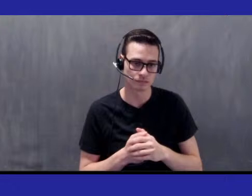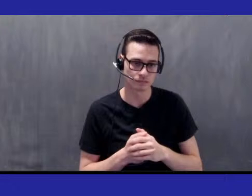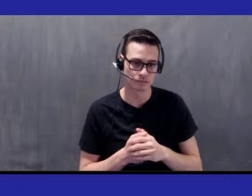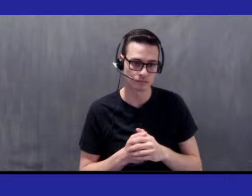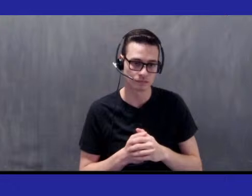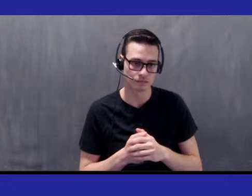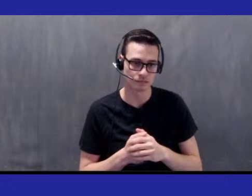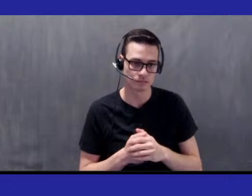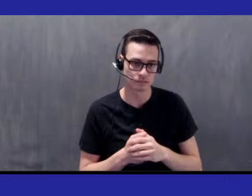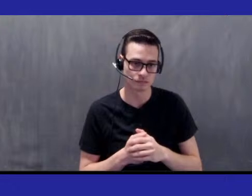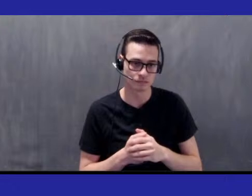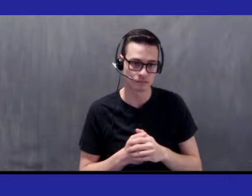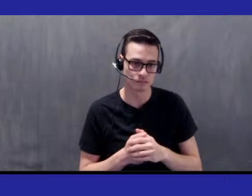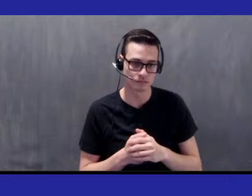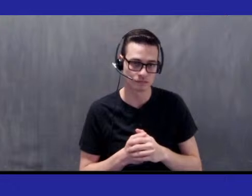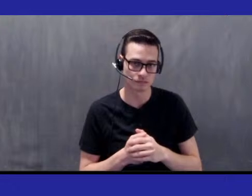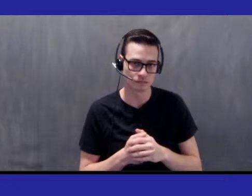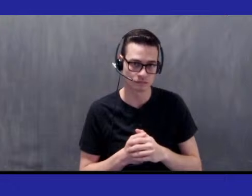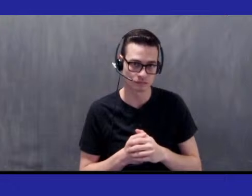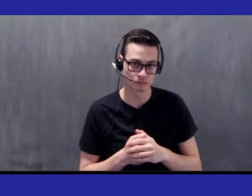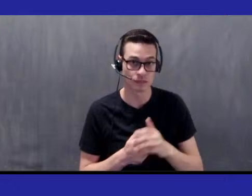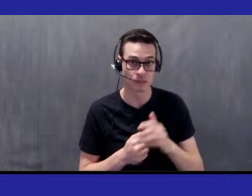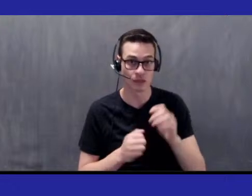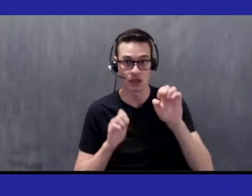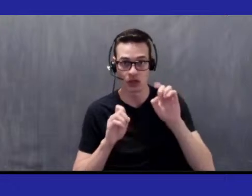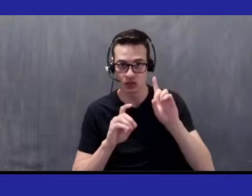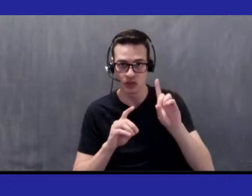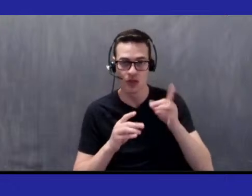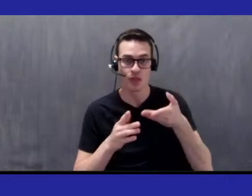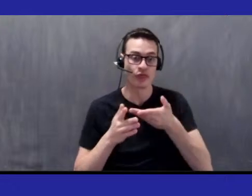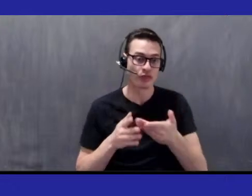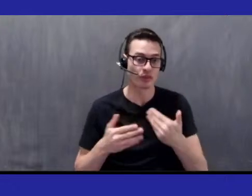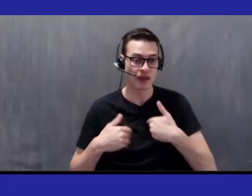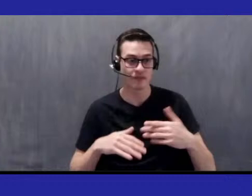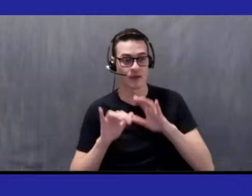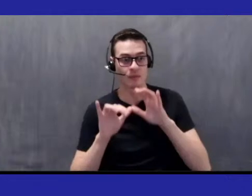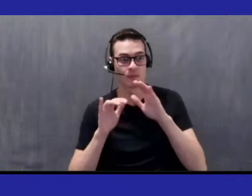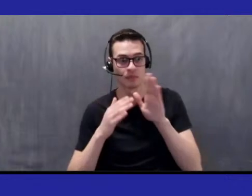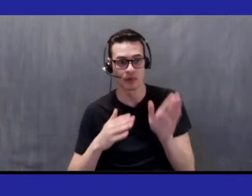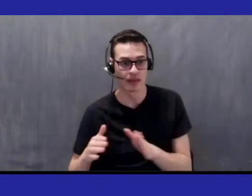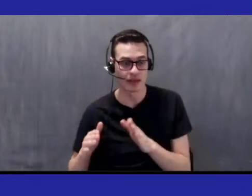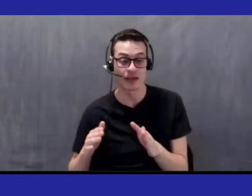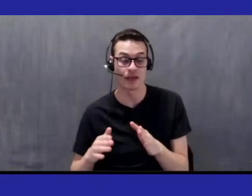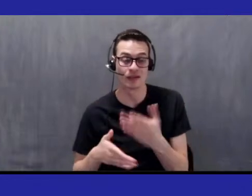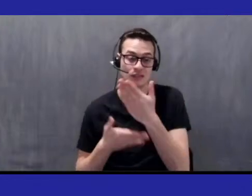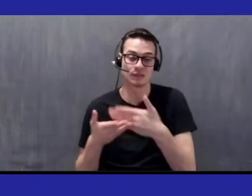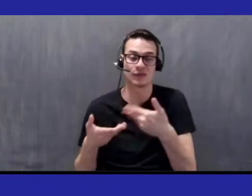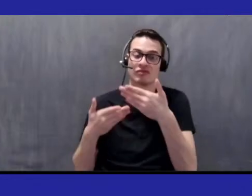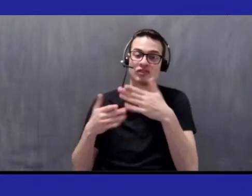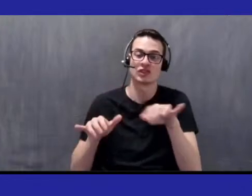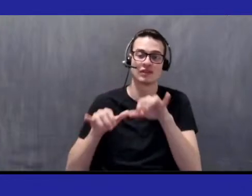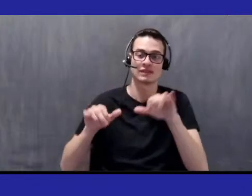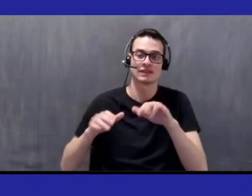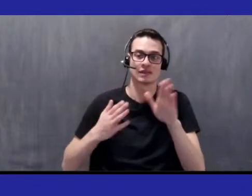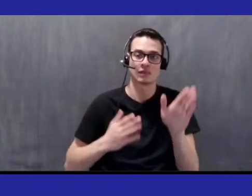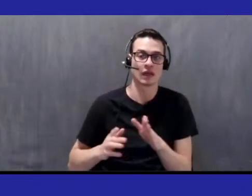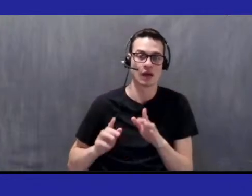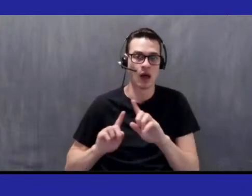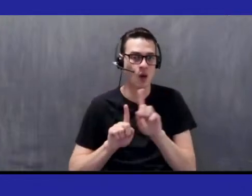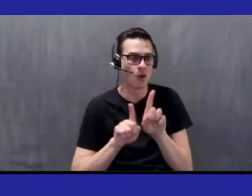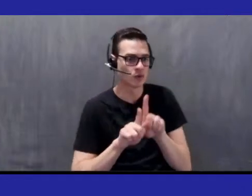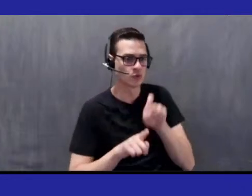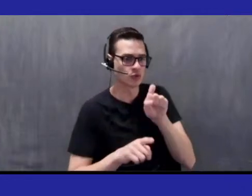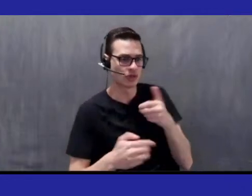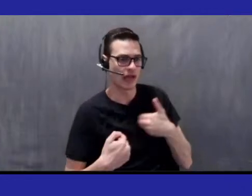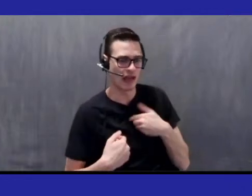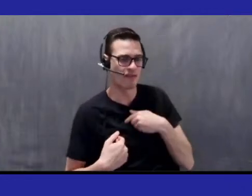having a plan that's both a general system plan for sickle cell, but also ideally a patient-specific plan. So